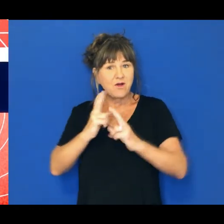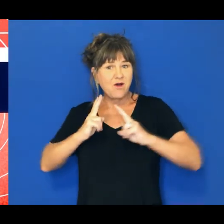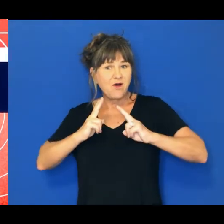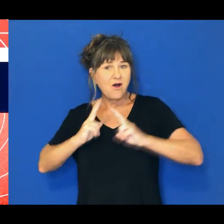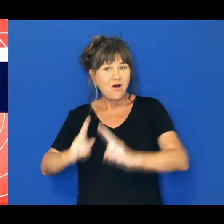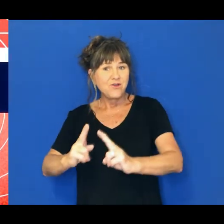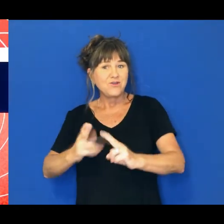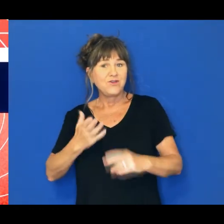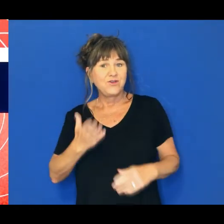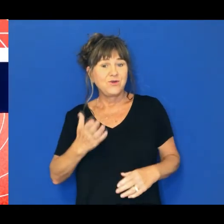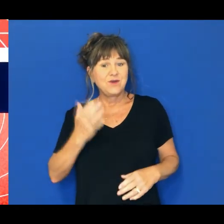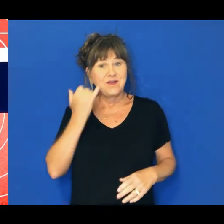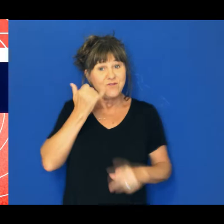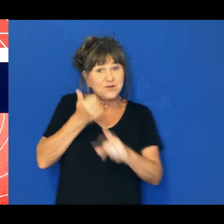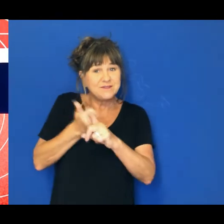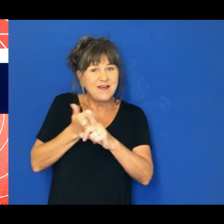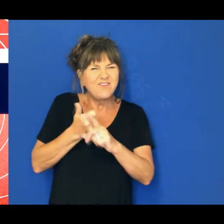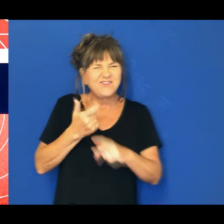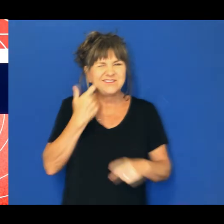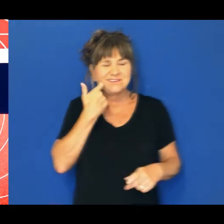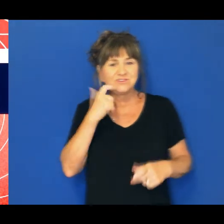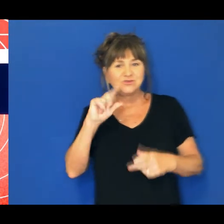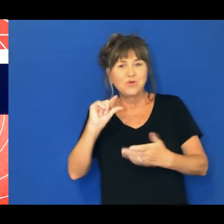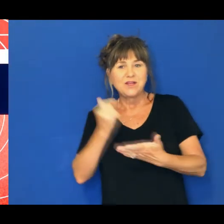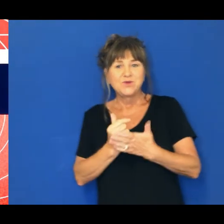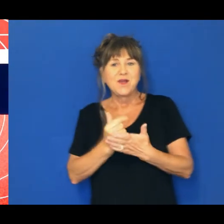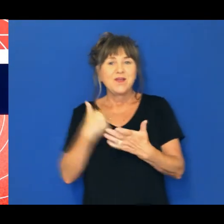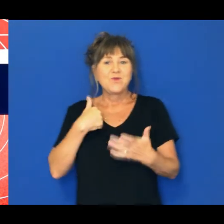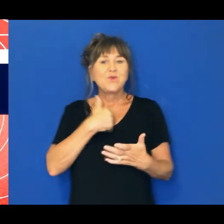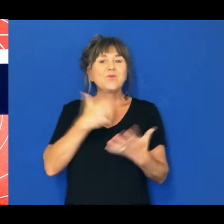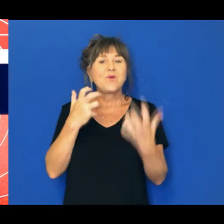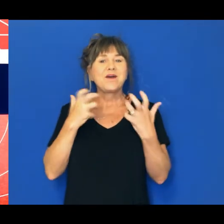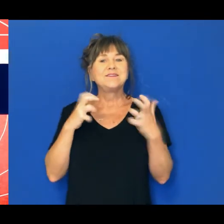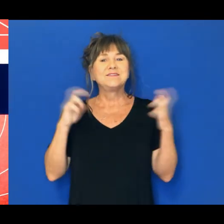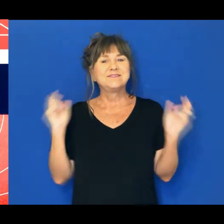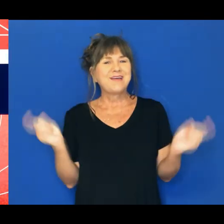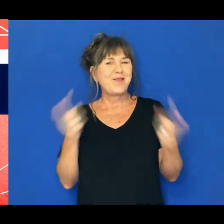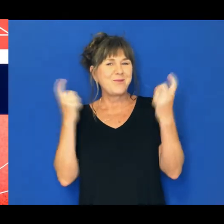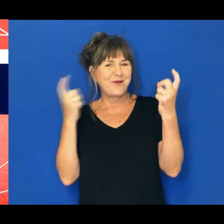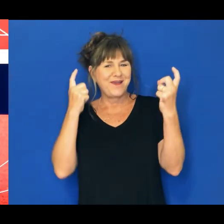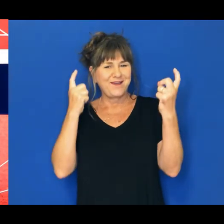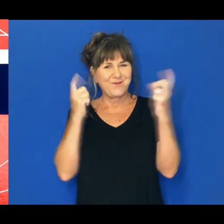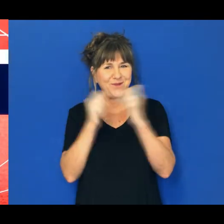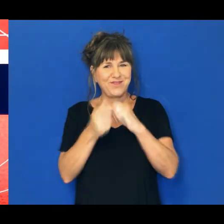your hard work and your faithfulness? Come on, if you're a grad, would you stand up so we can celebrate you?